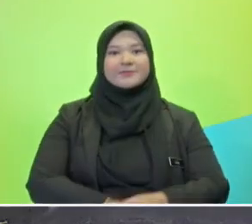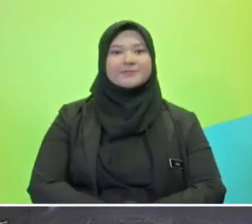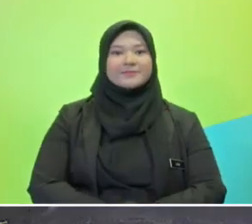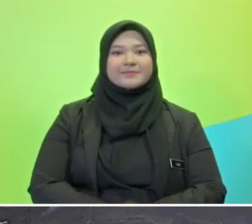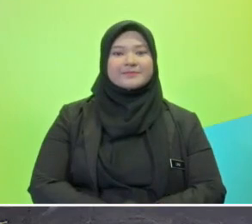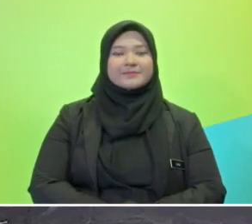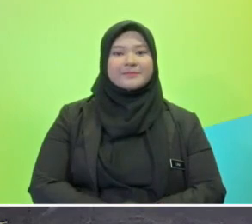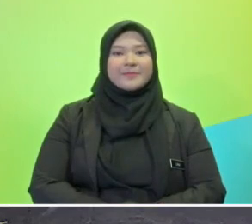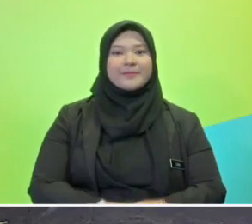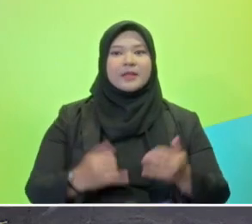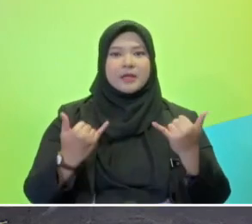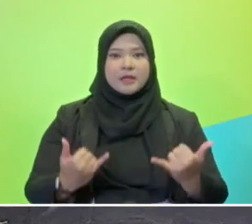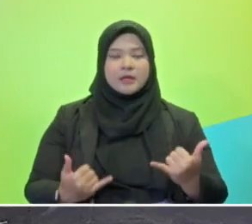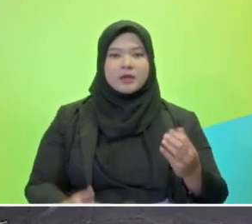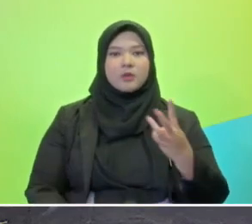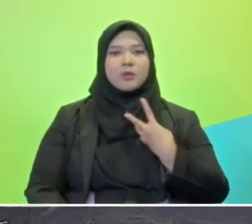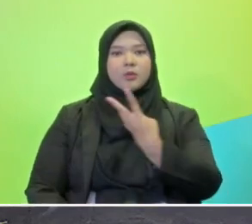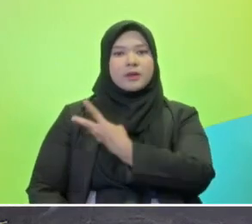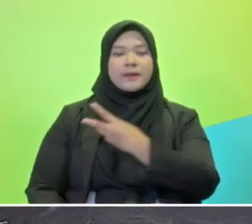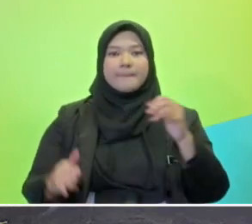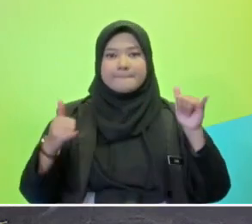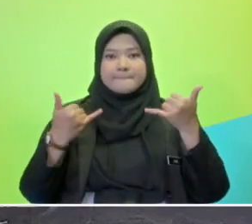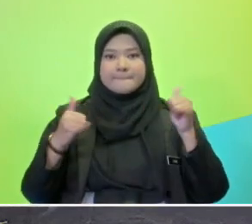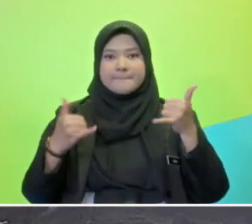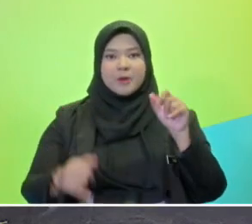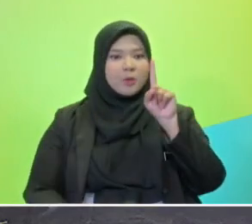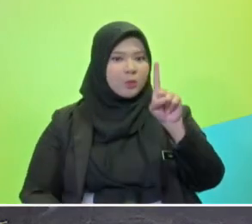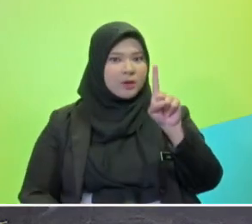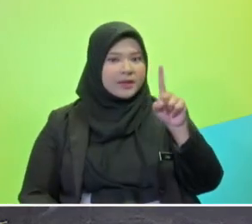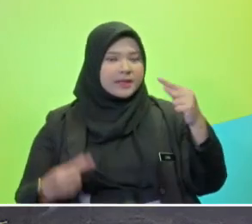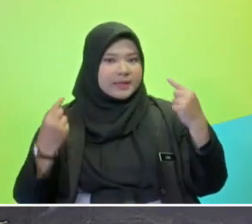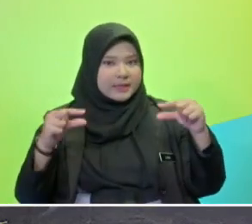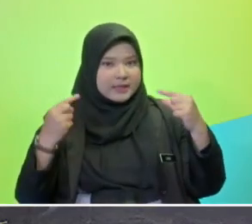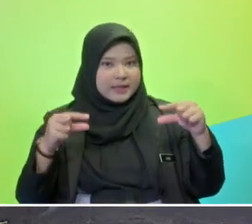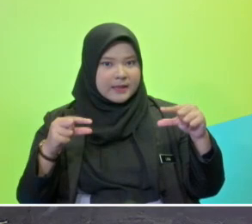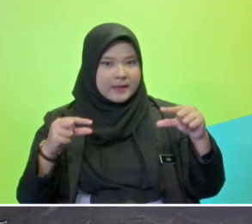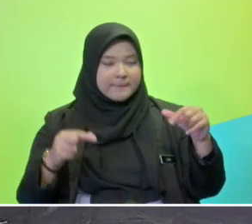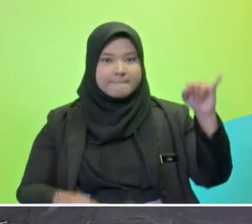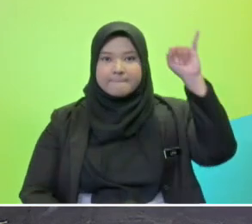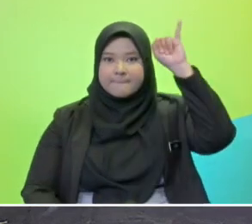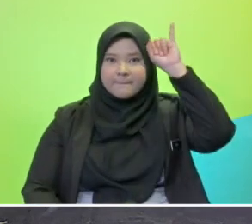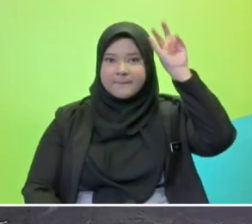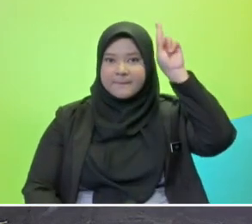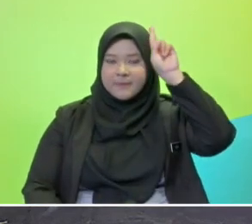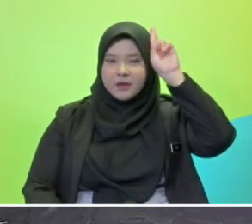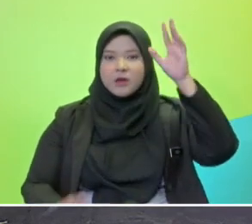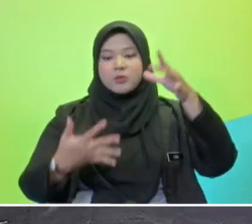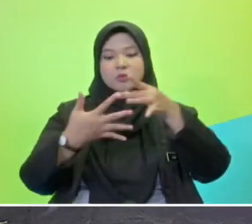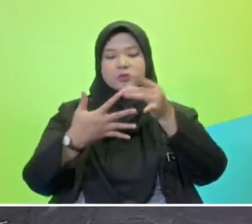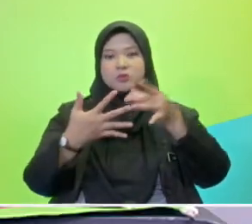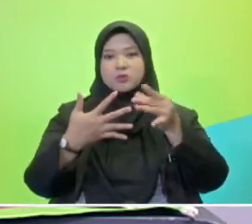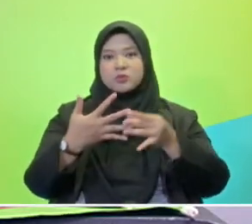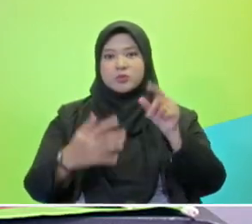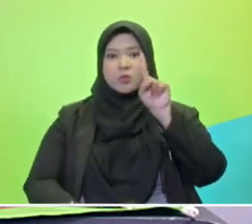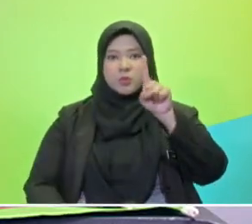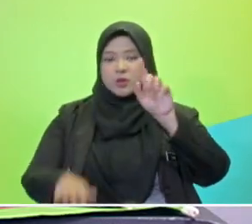demonstrate. Of course, I can help so you. So Irfan going to choose a ball. All right. Okay, I pick one first. Yes. I choose the